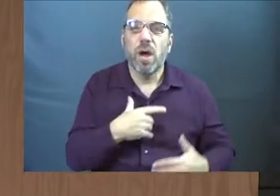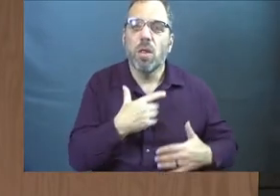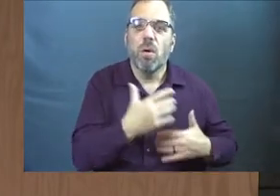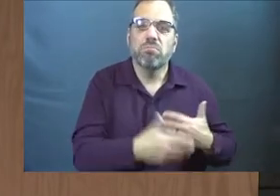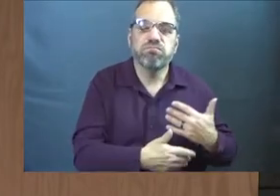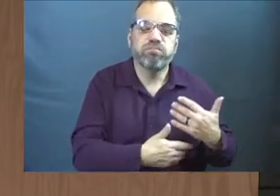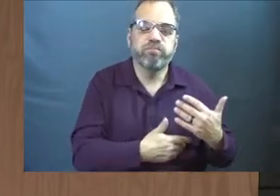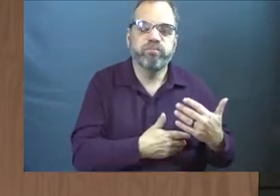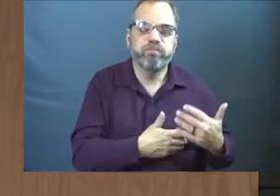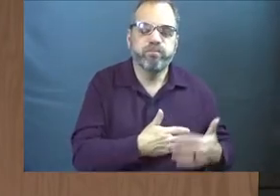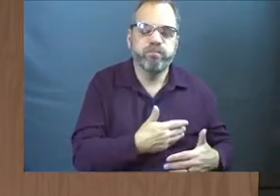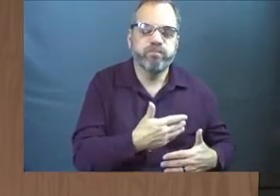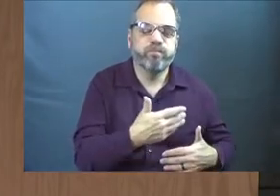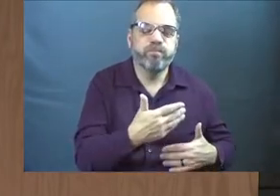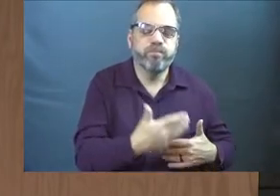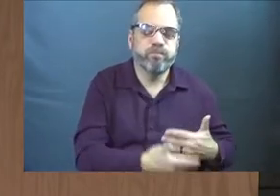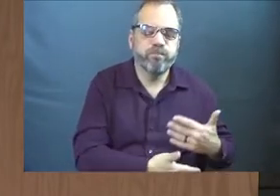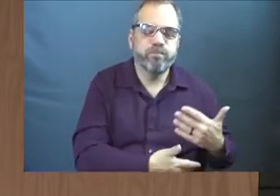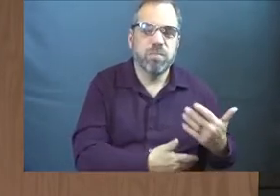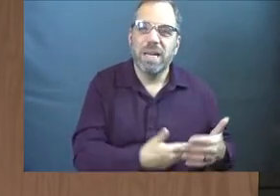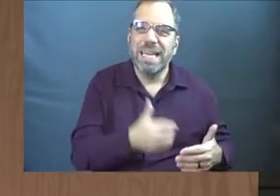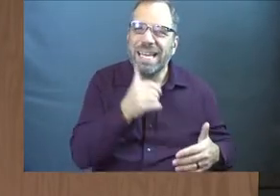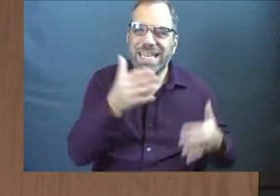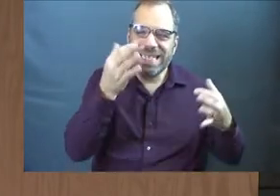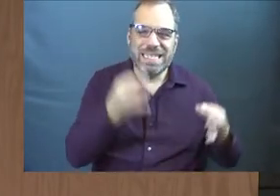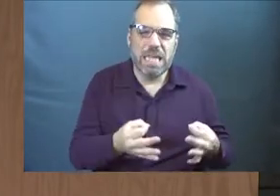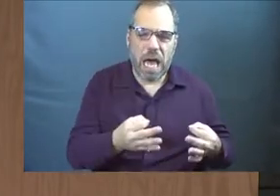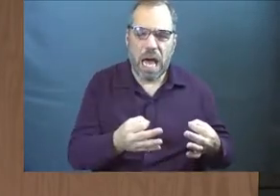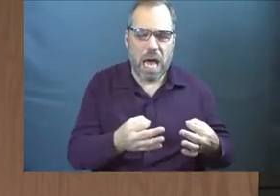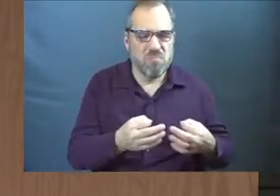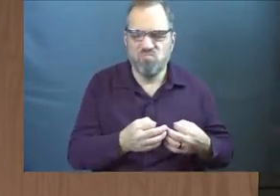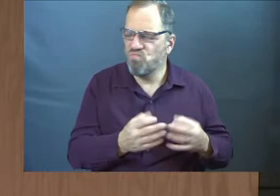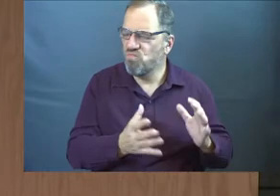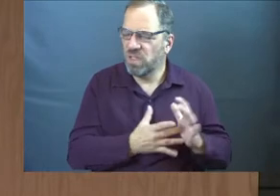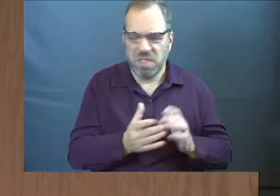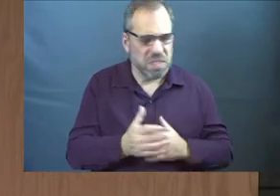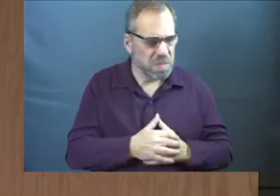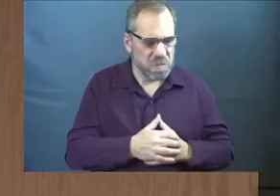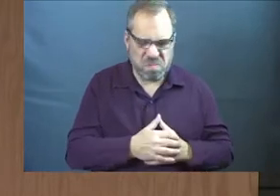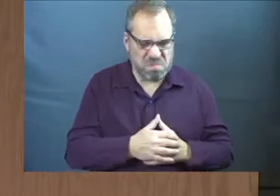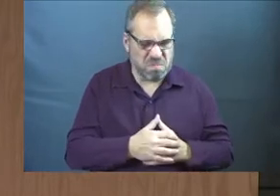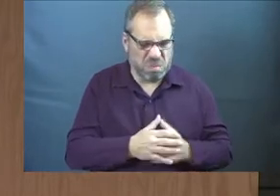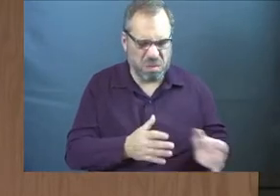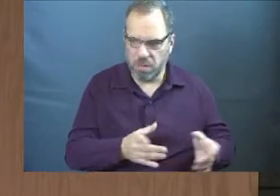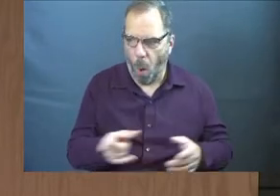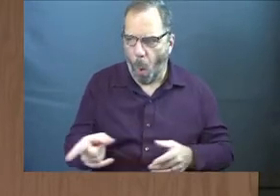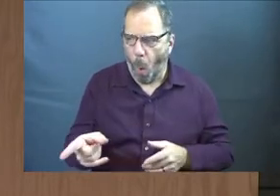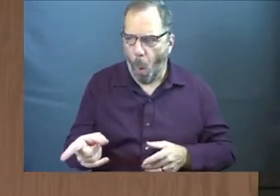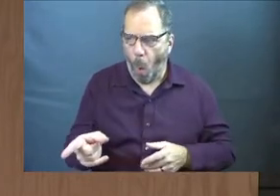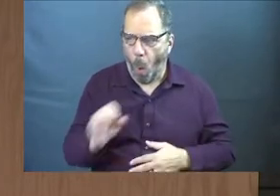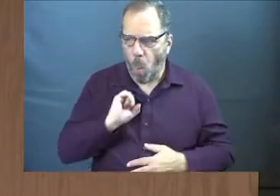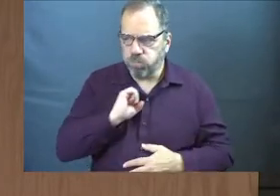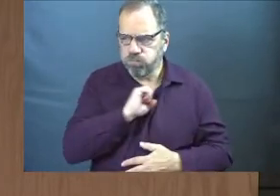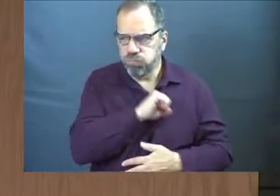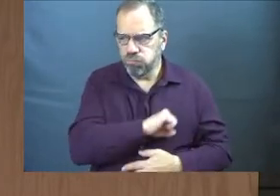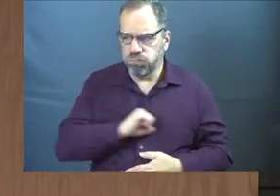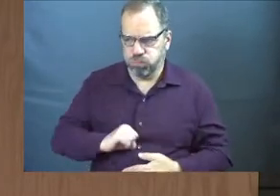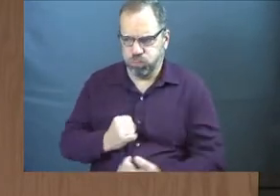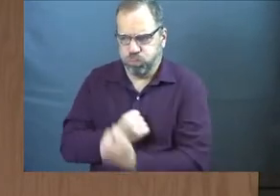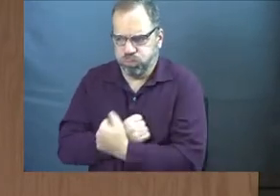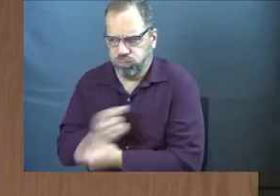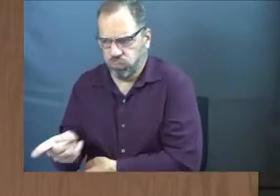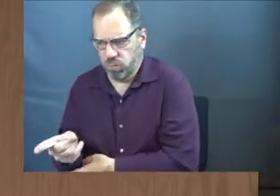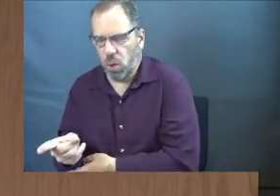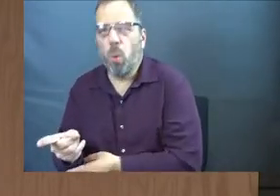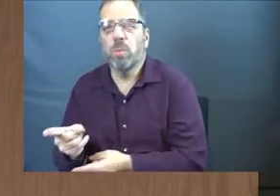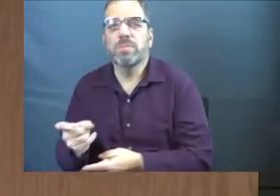Jesus did not decide from the beginning of time to love the super version of you. He